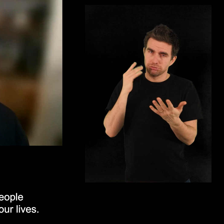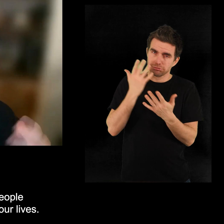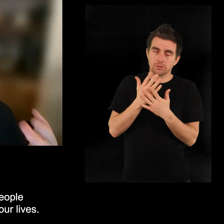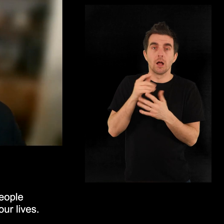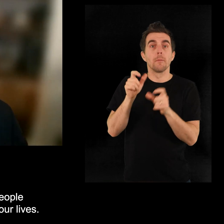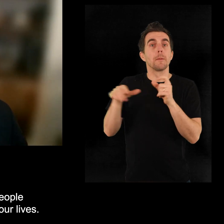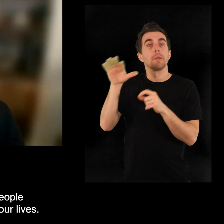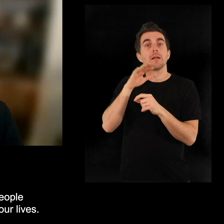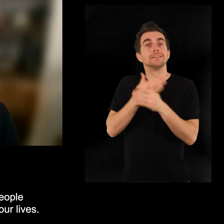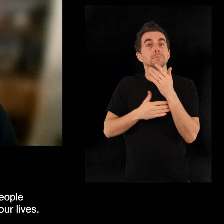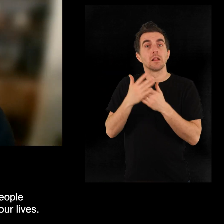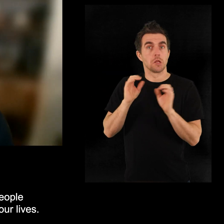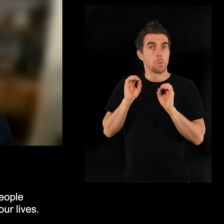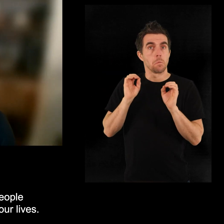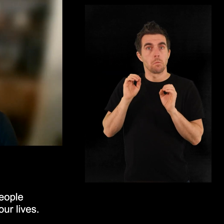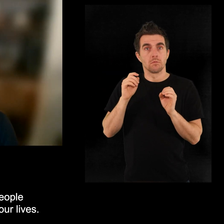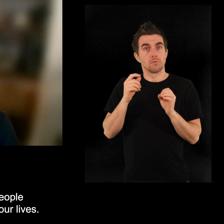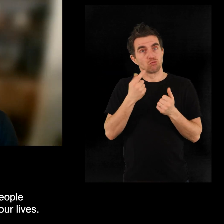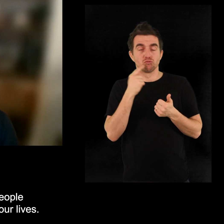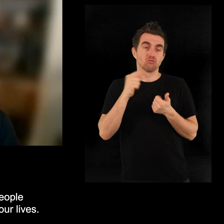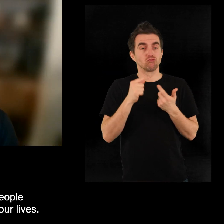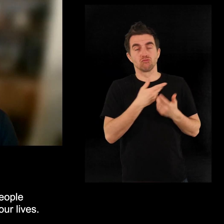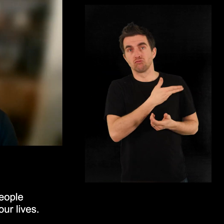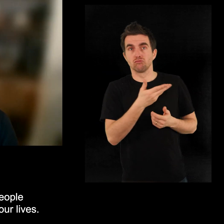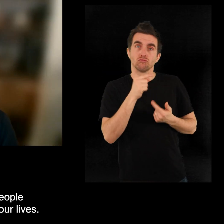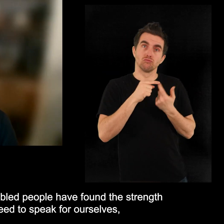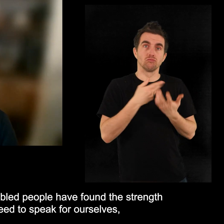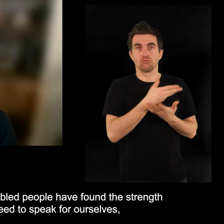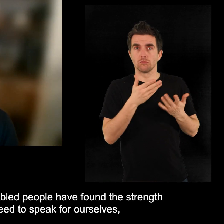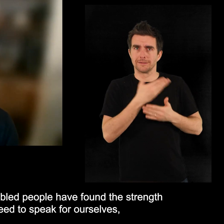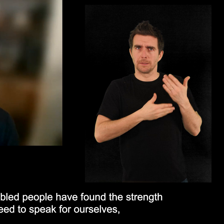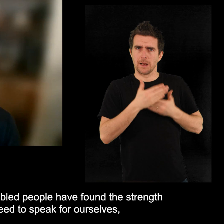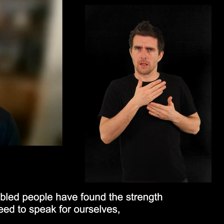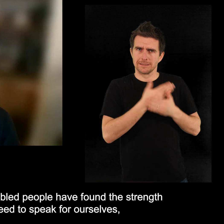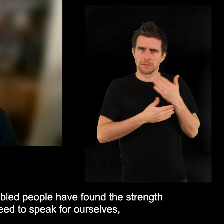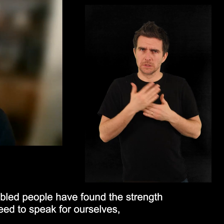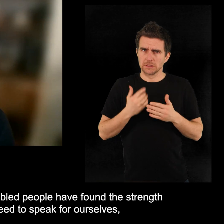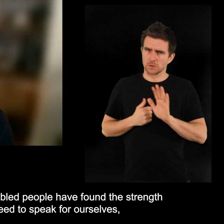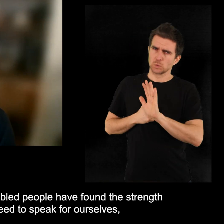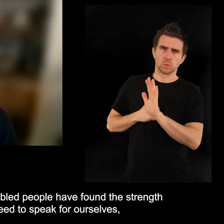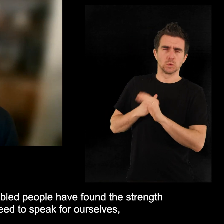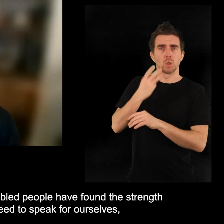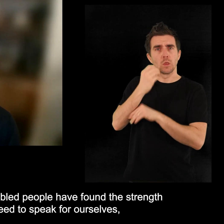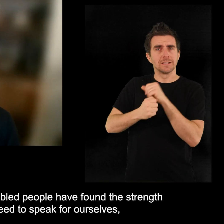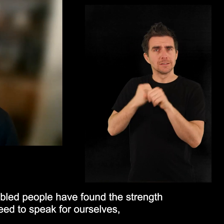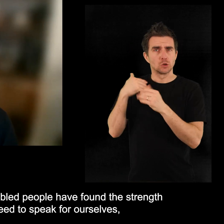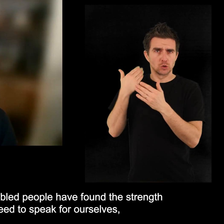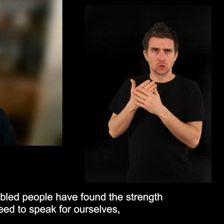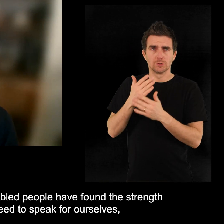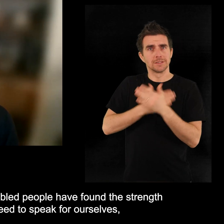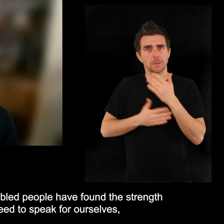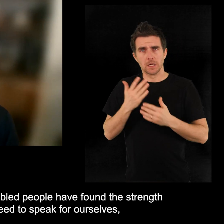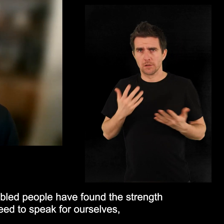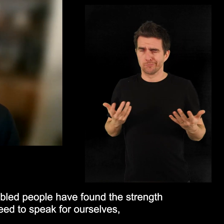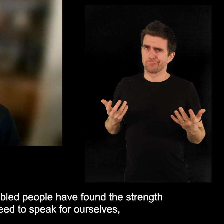long, non-disabled people have made decisions about our lives. In the last few decades, disabled people have found the strength